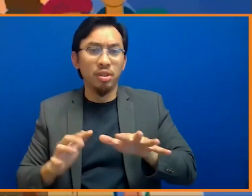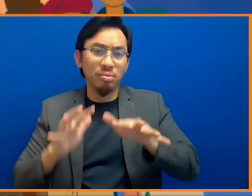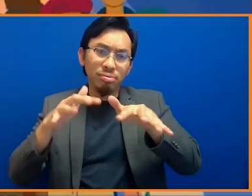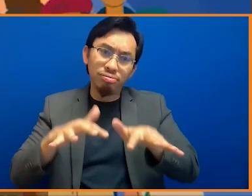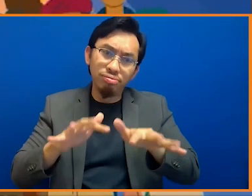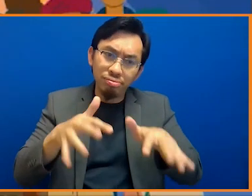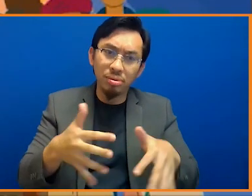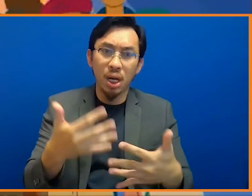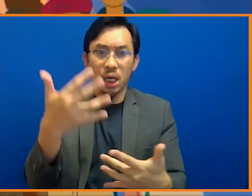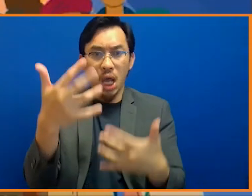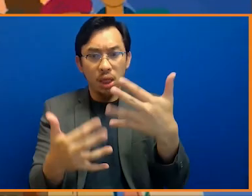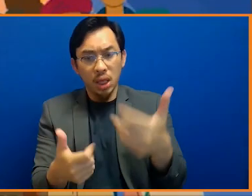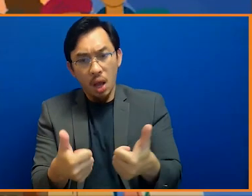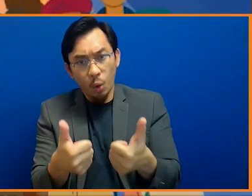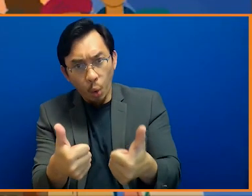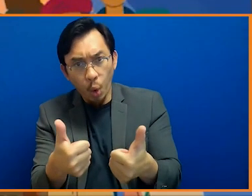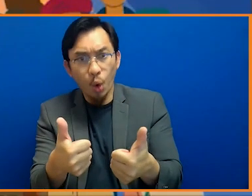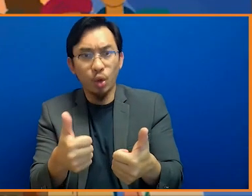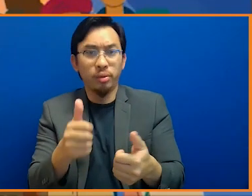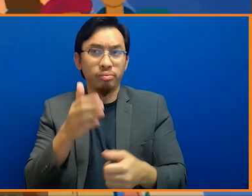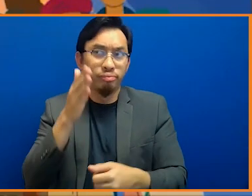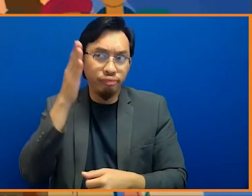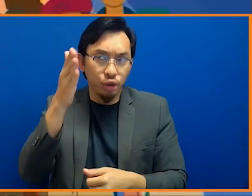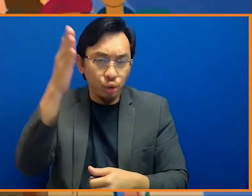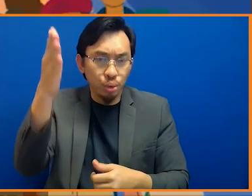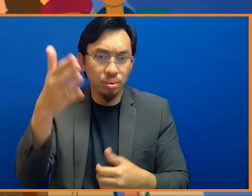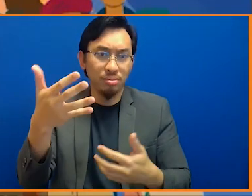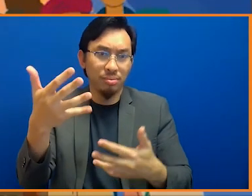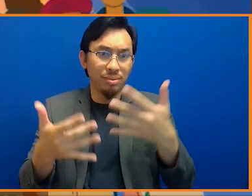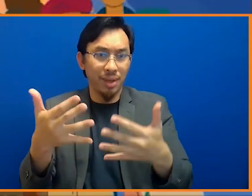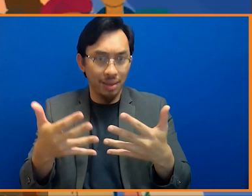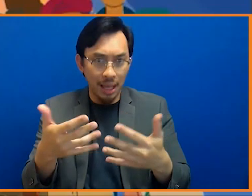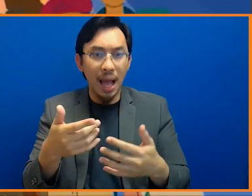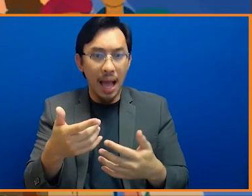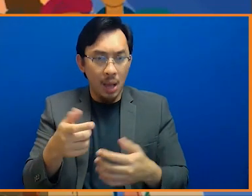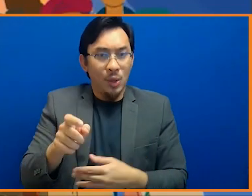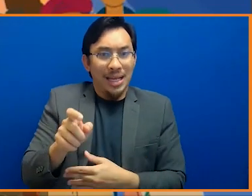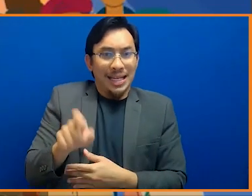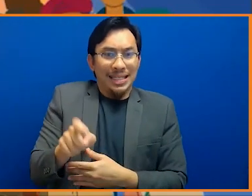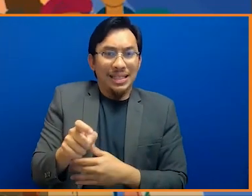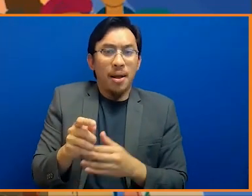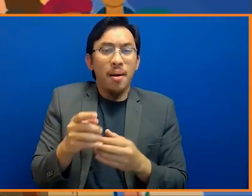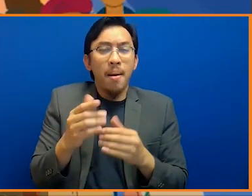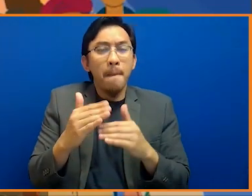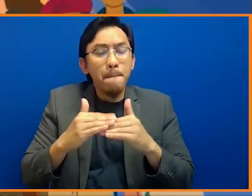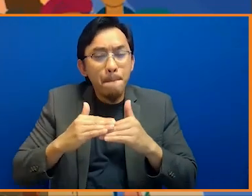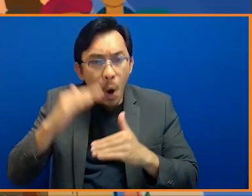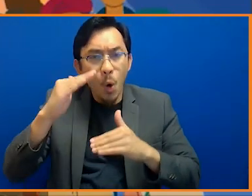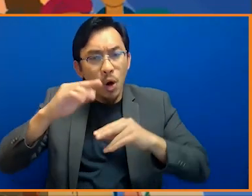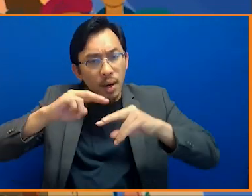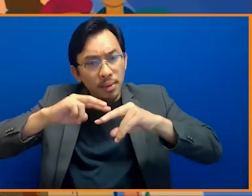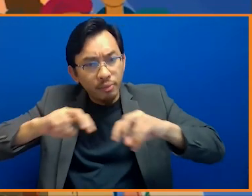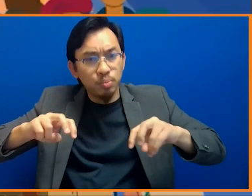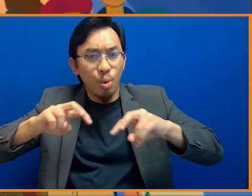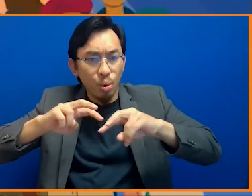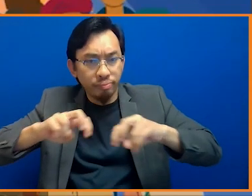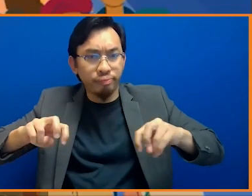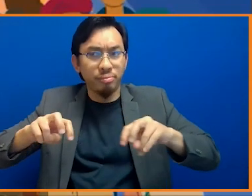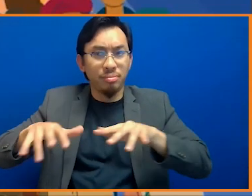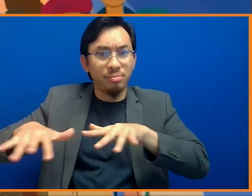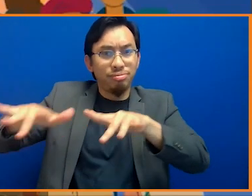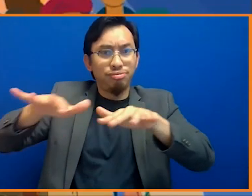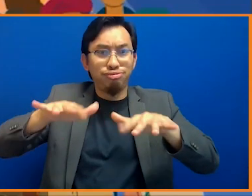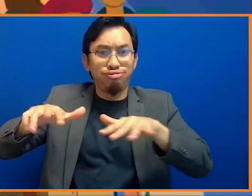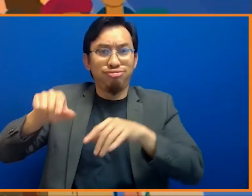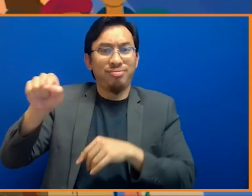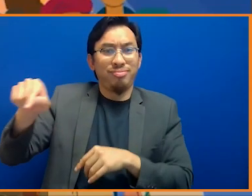will need a good data resolution. So I guess you need to explore more about the ocean decade. You